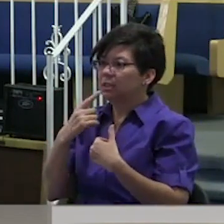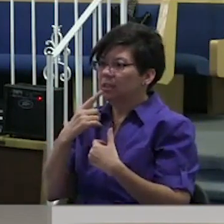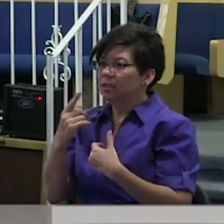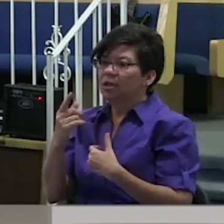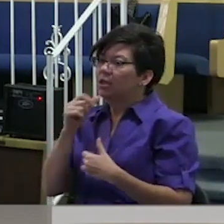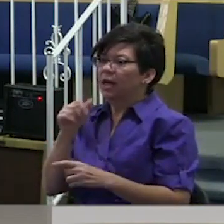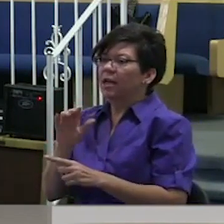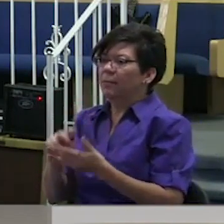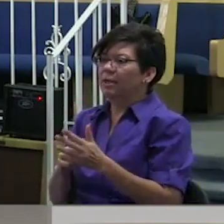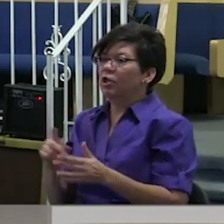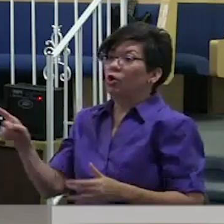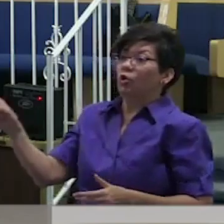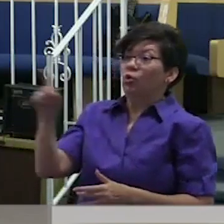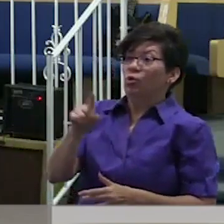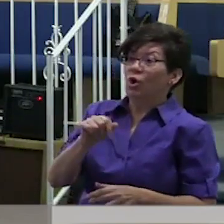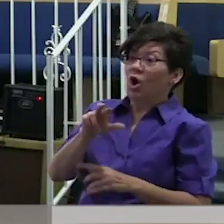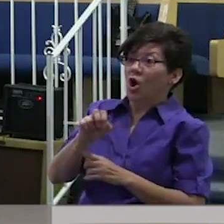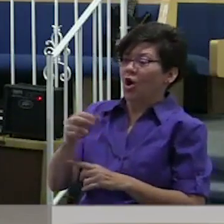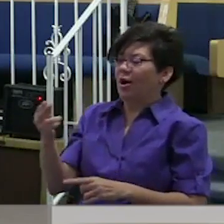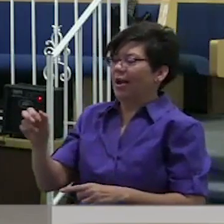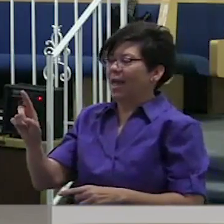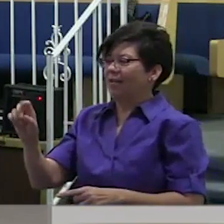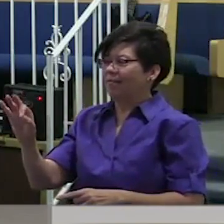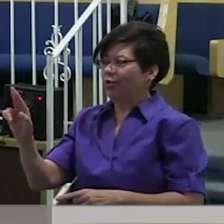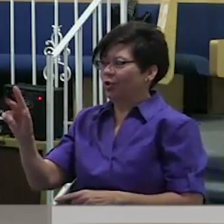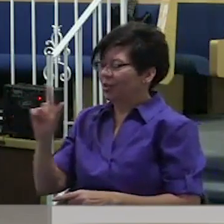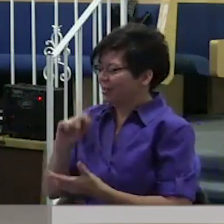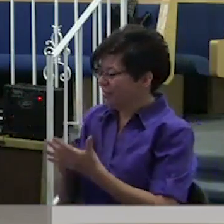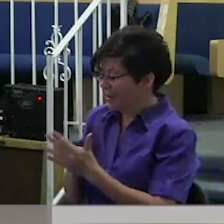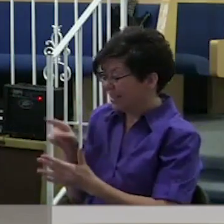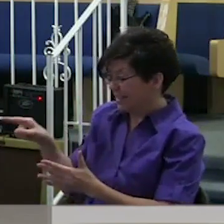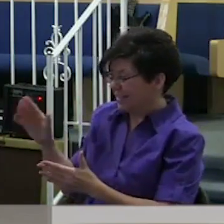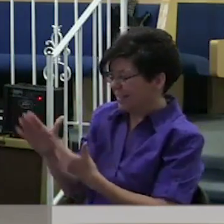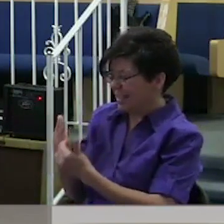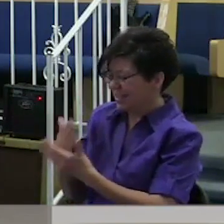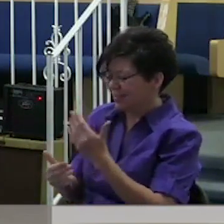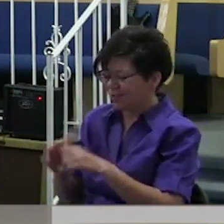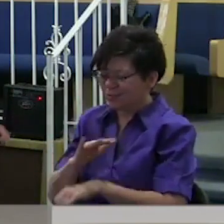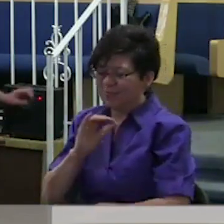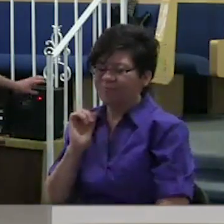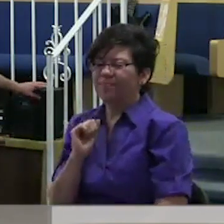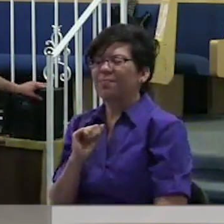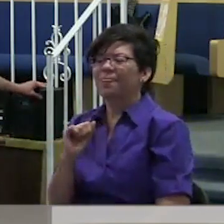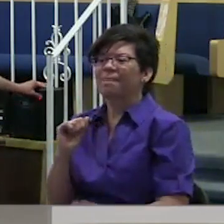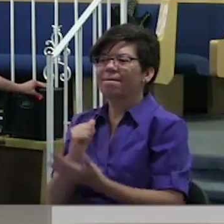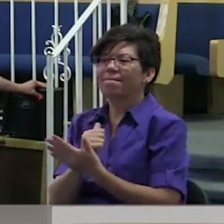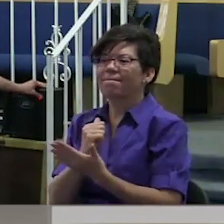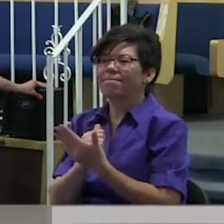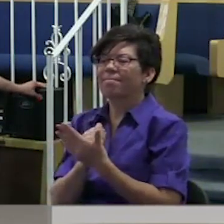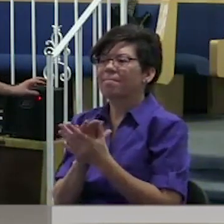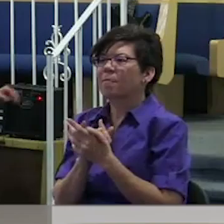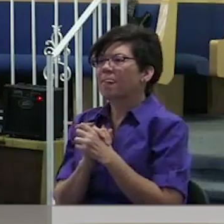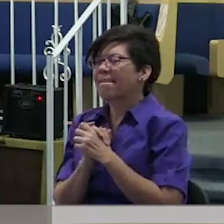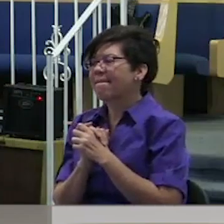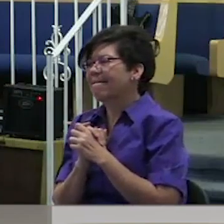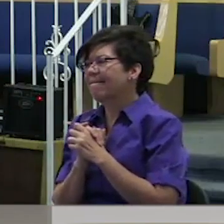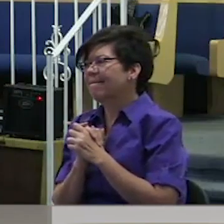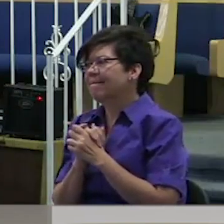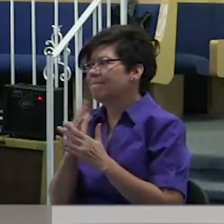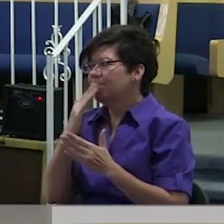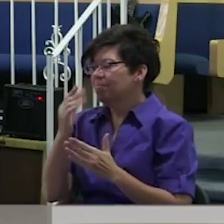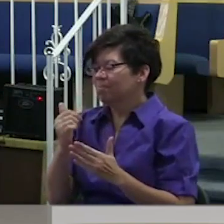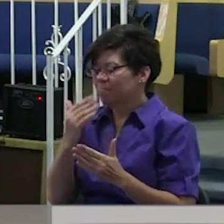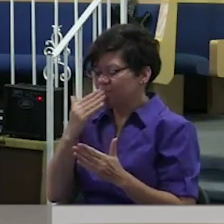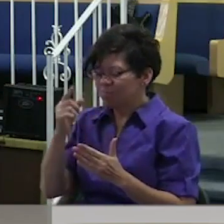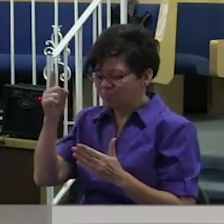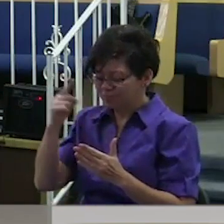handful, but he has his hands full. Amen, amen. Truly the Lord, he is good, and he's